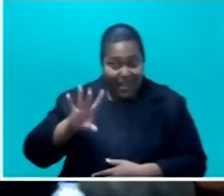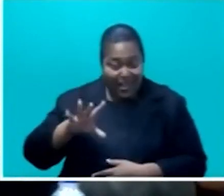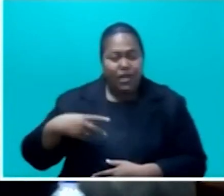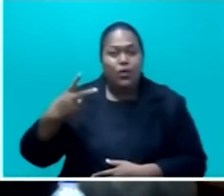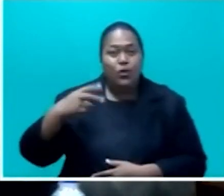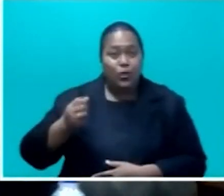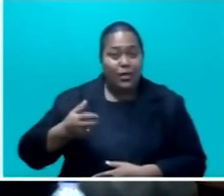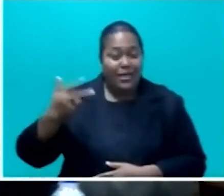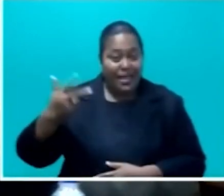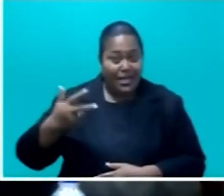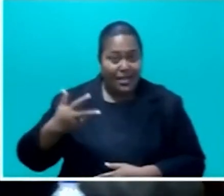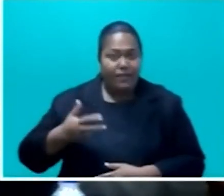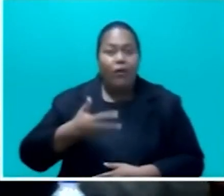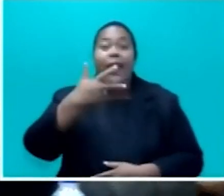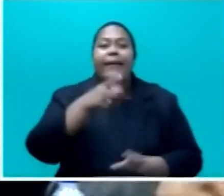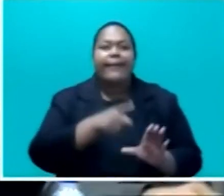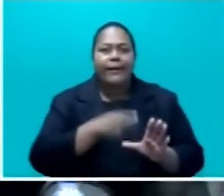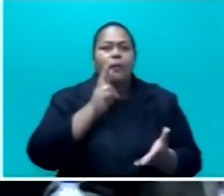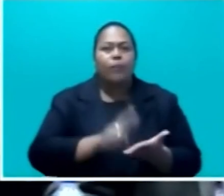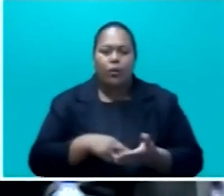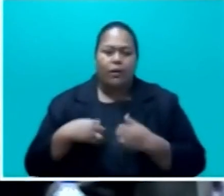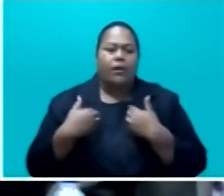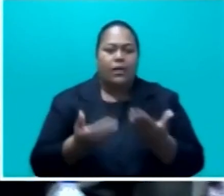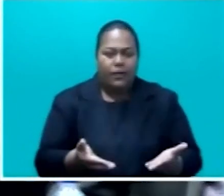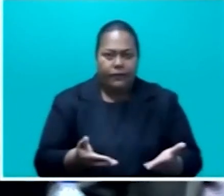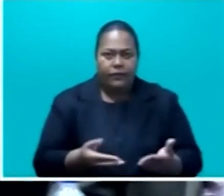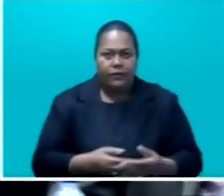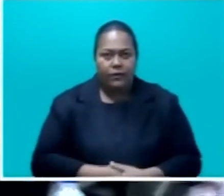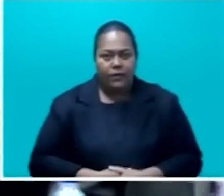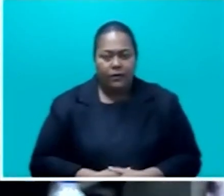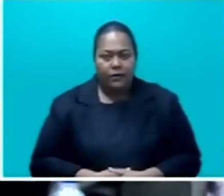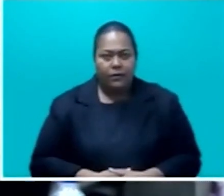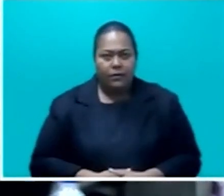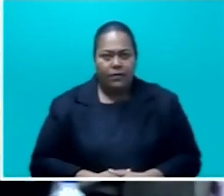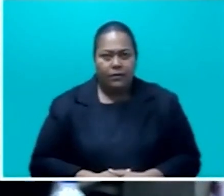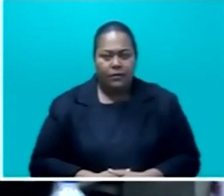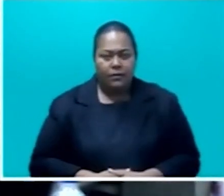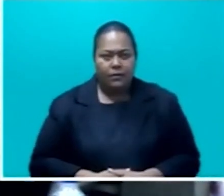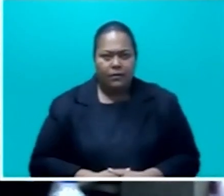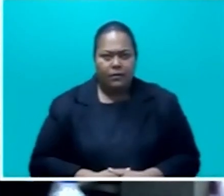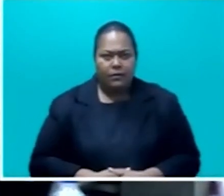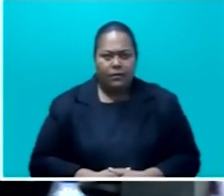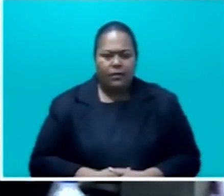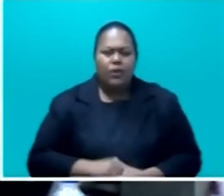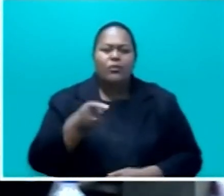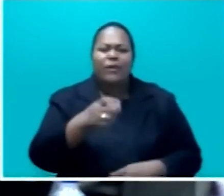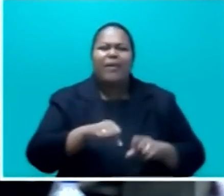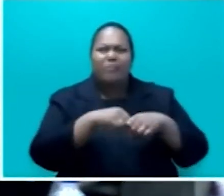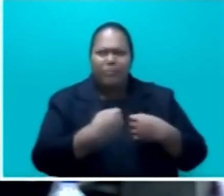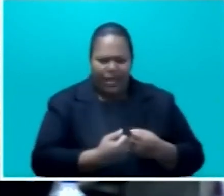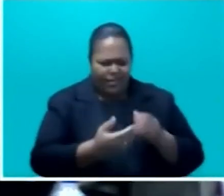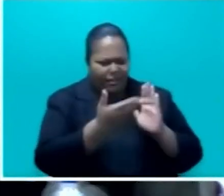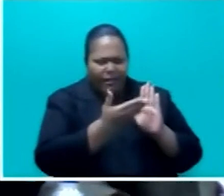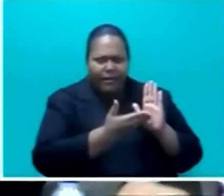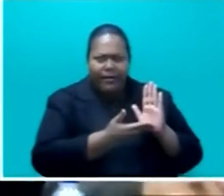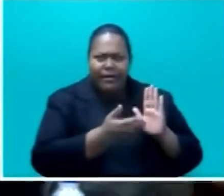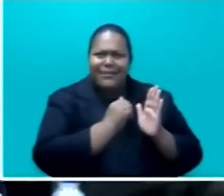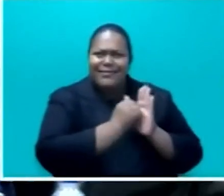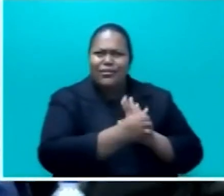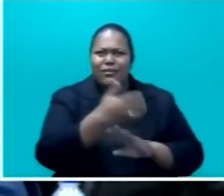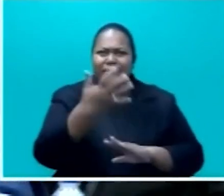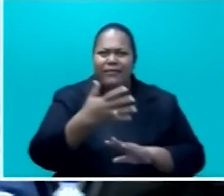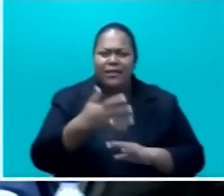years, was tabled. Since then, in clear breach of the requirements of Section 15, no